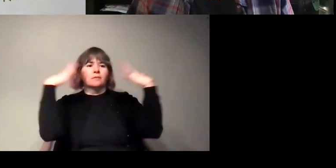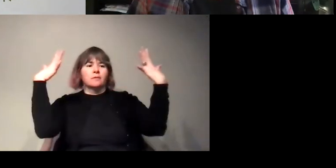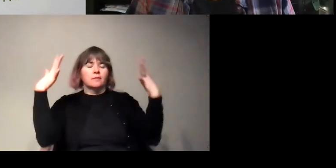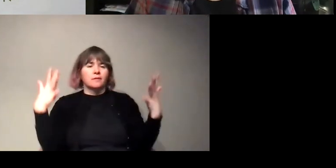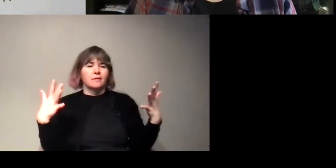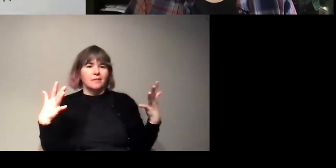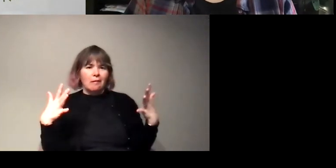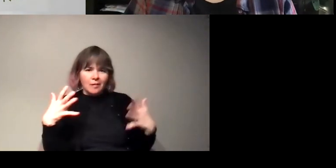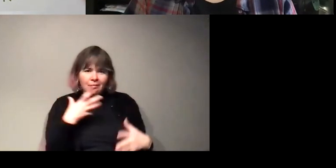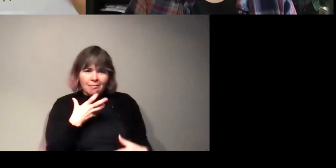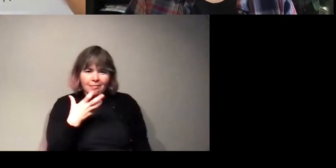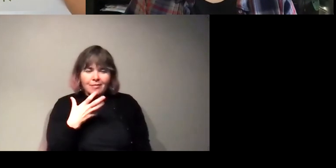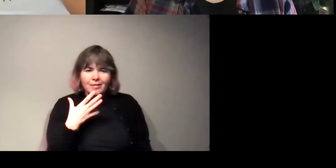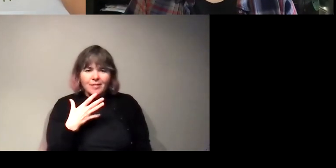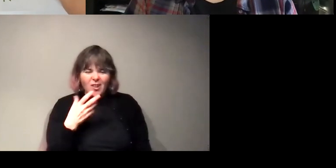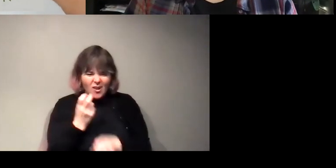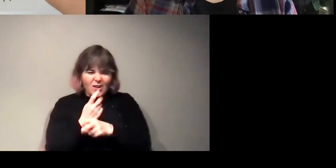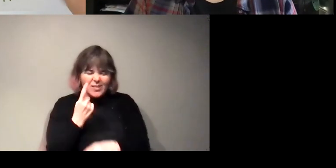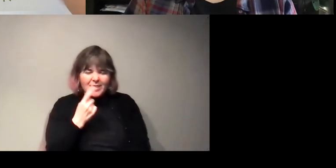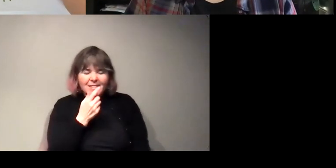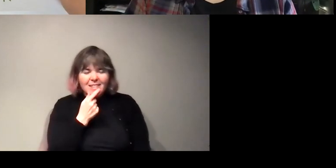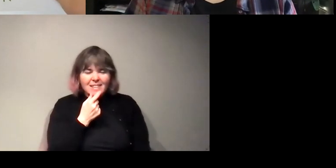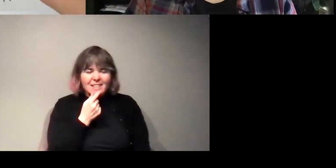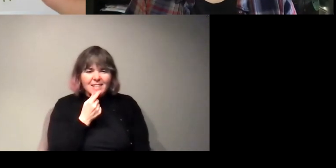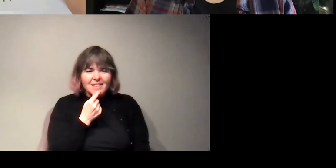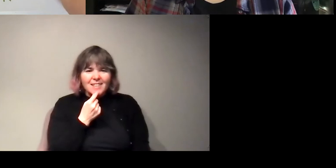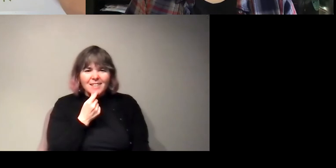What a question. That's a hard one.